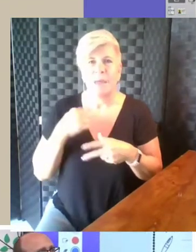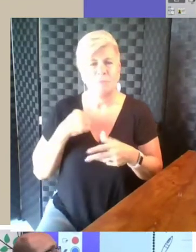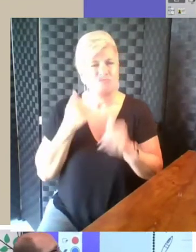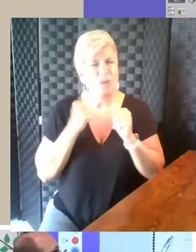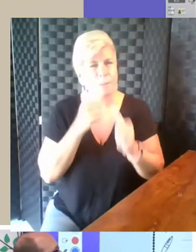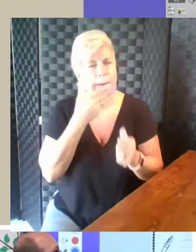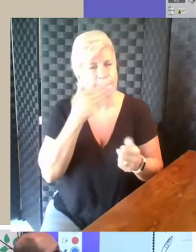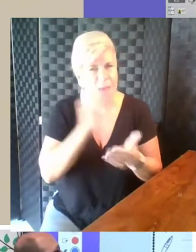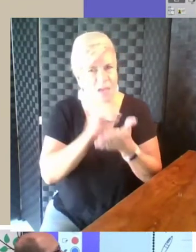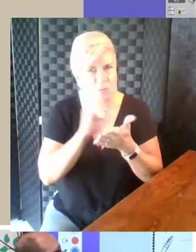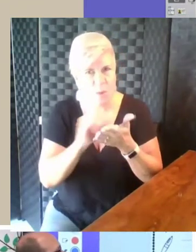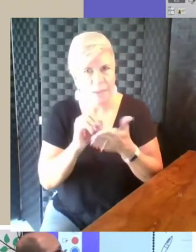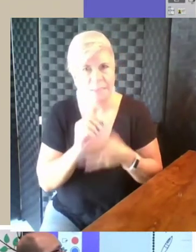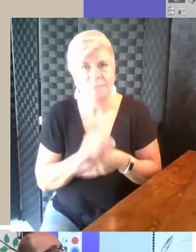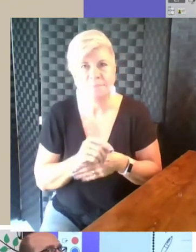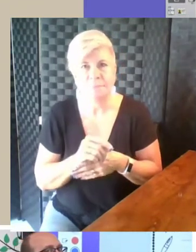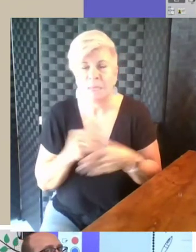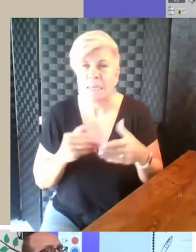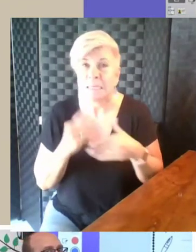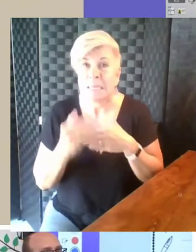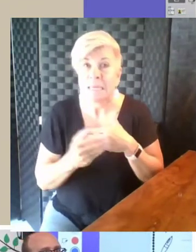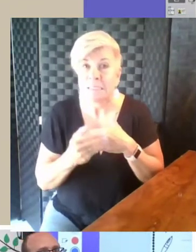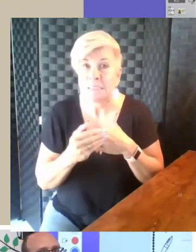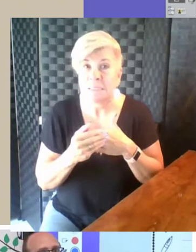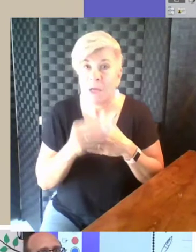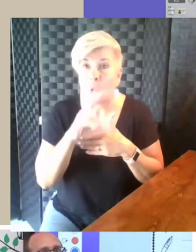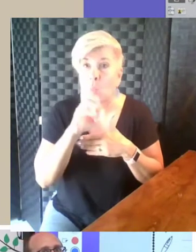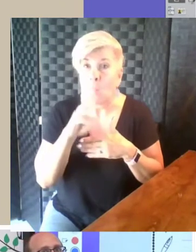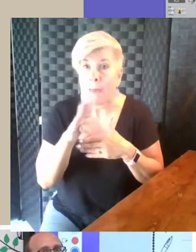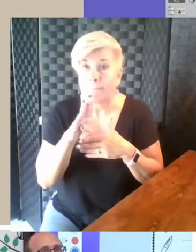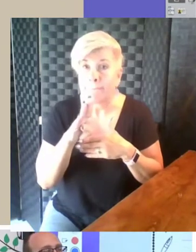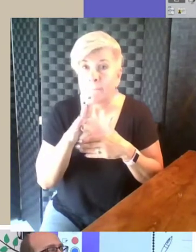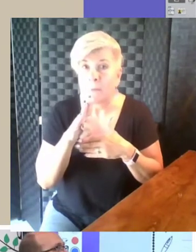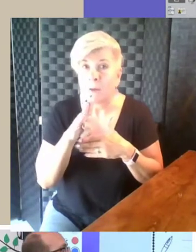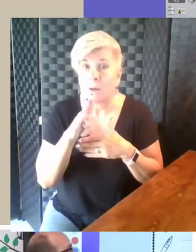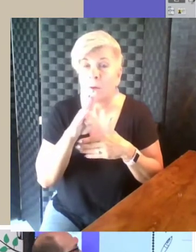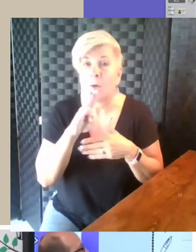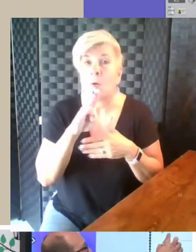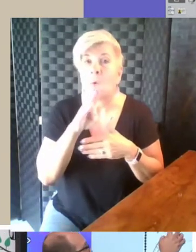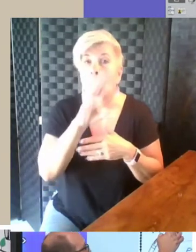at home. What's next? Web. W,